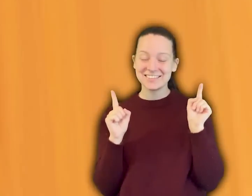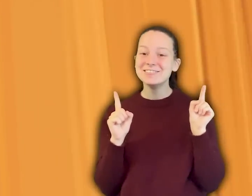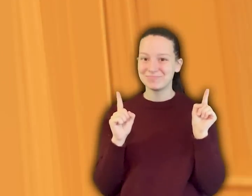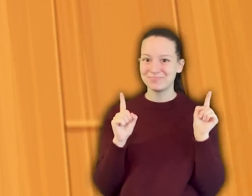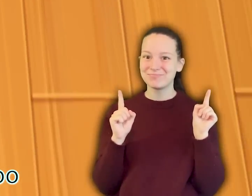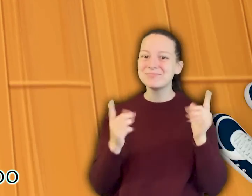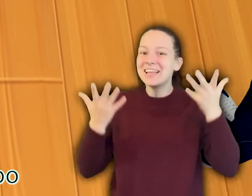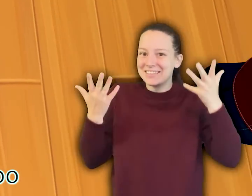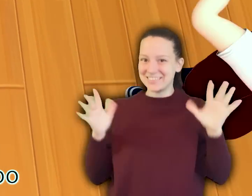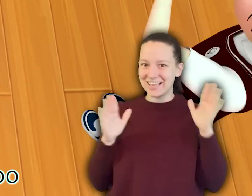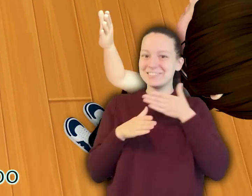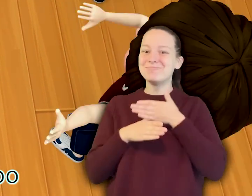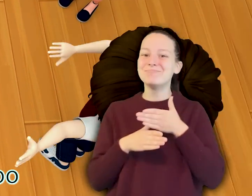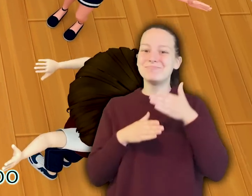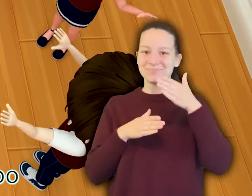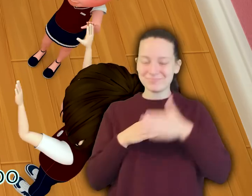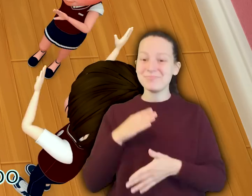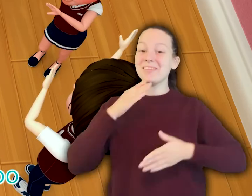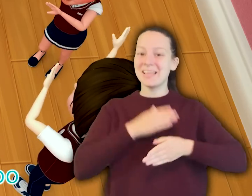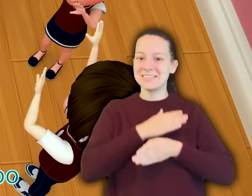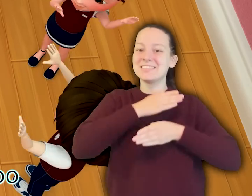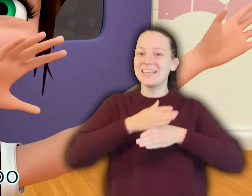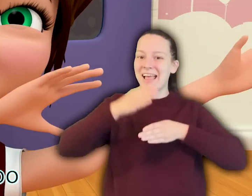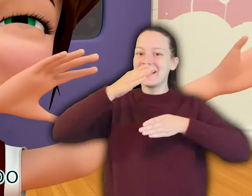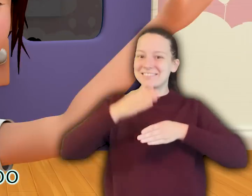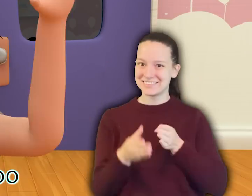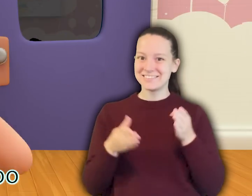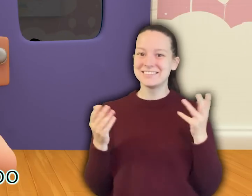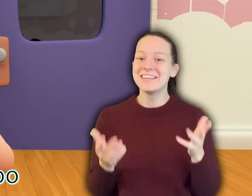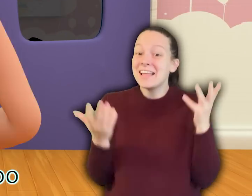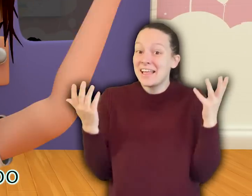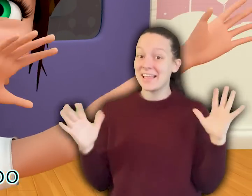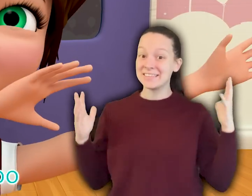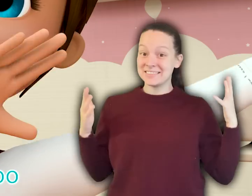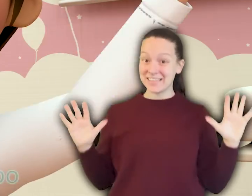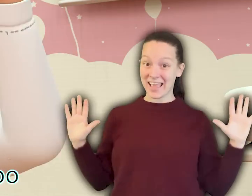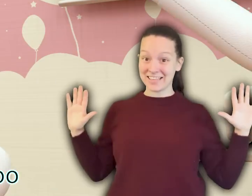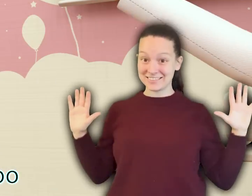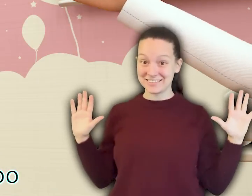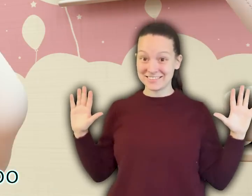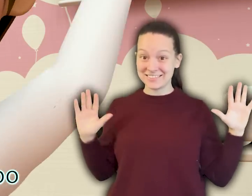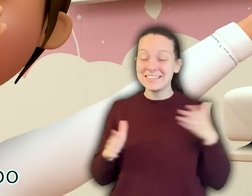last It's The End do do do do it's the end do do do do it's the end do do do